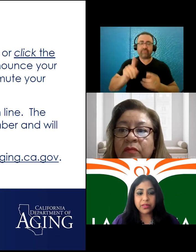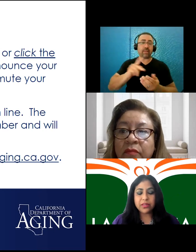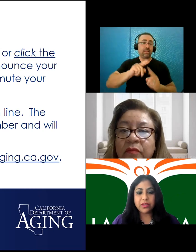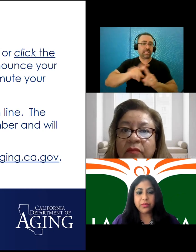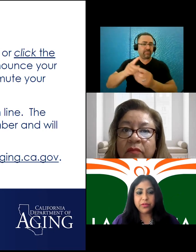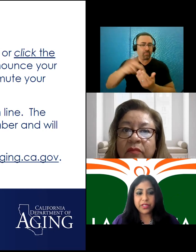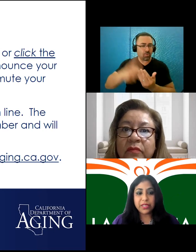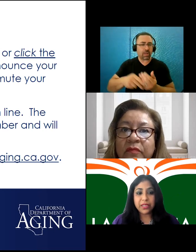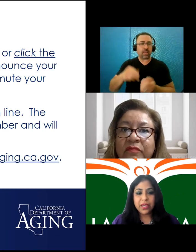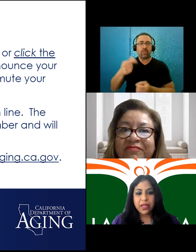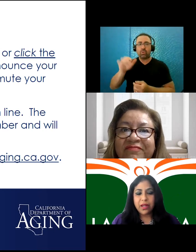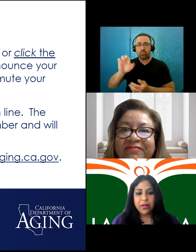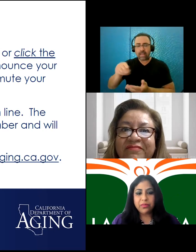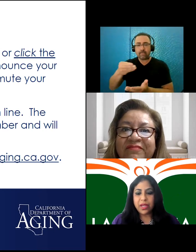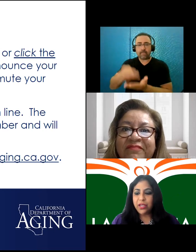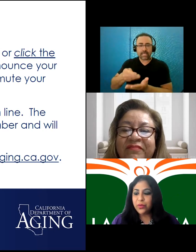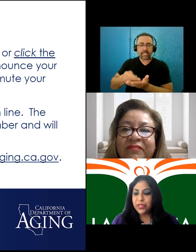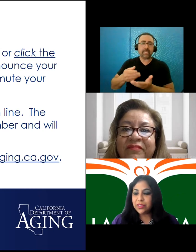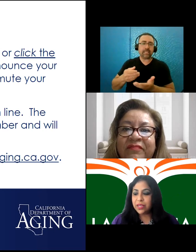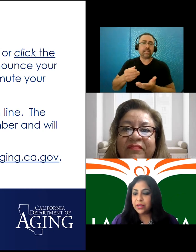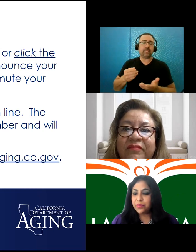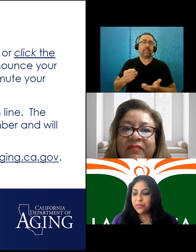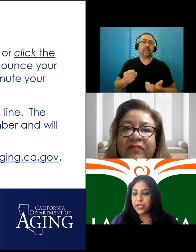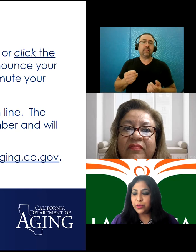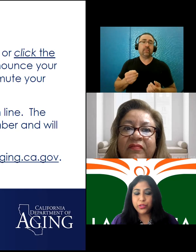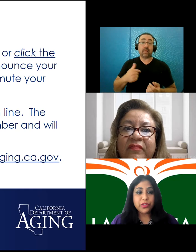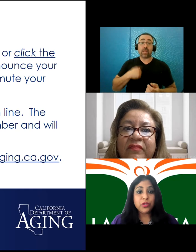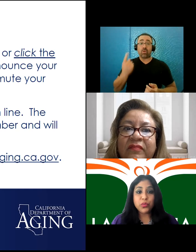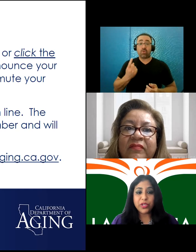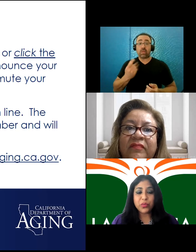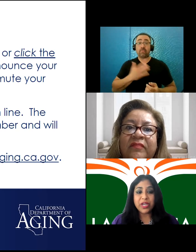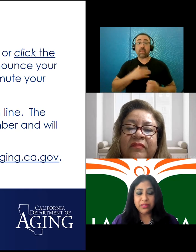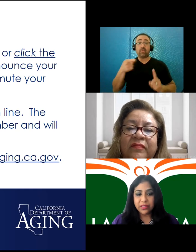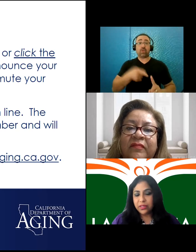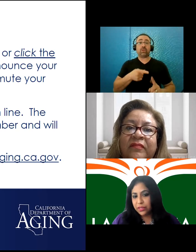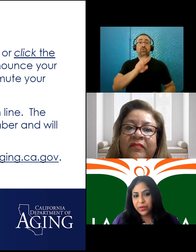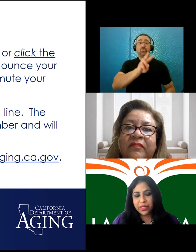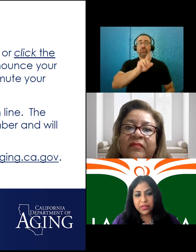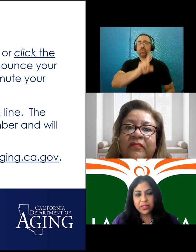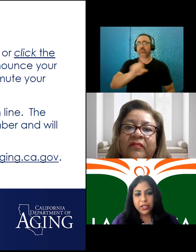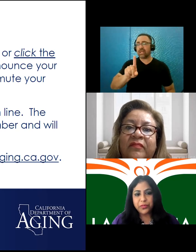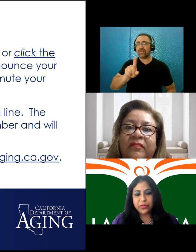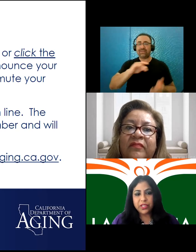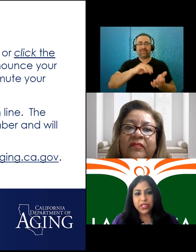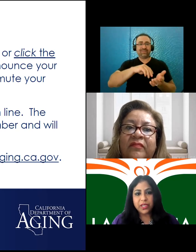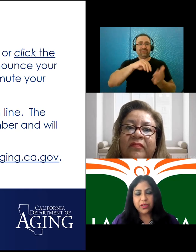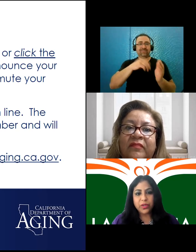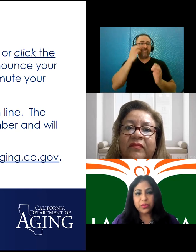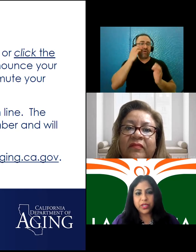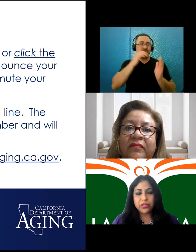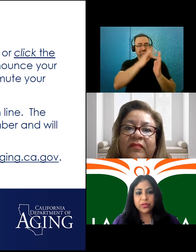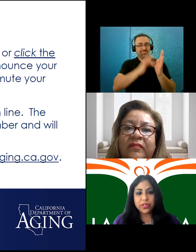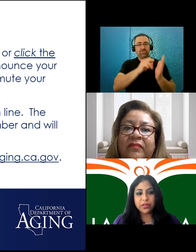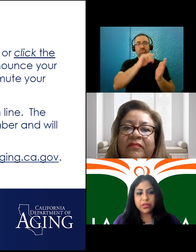and grants and funding. I always my go-to is 211, and to really check in